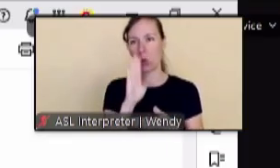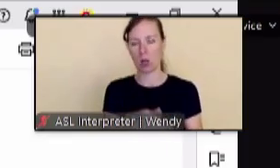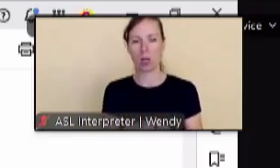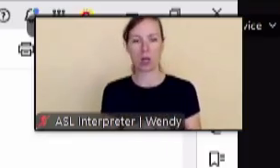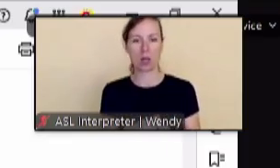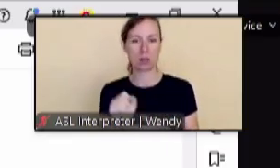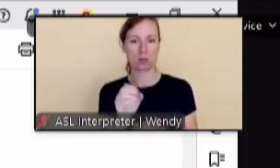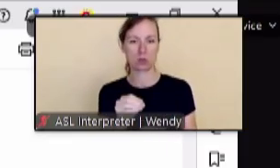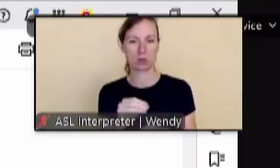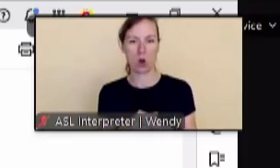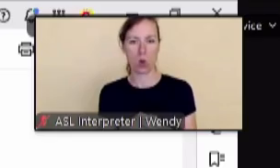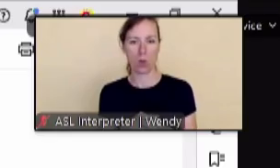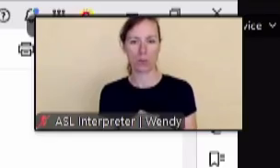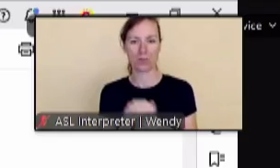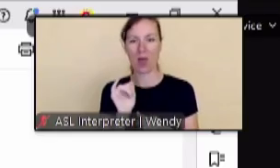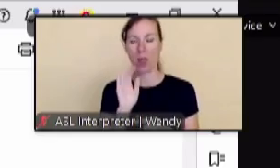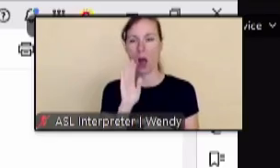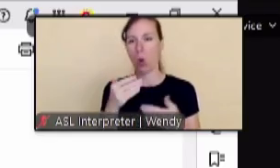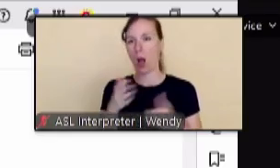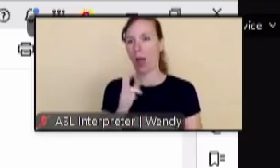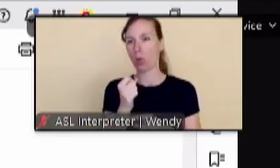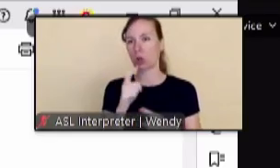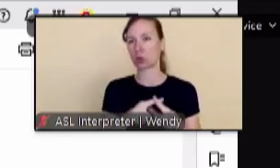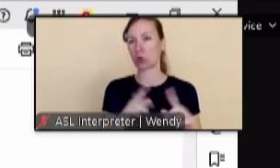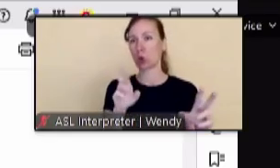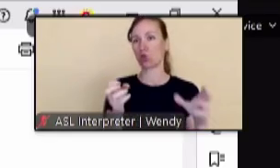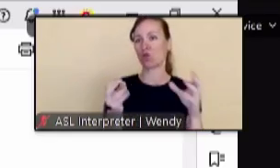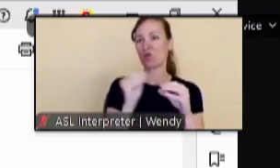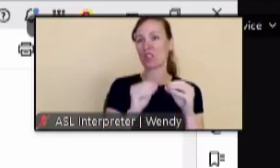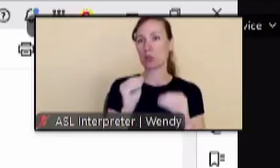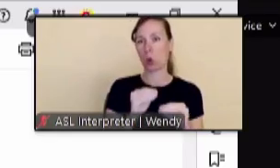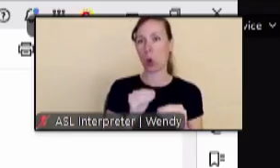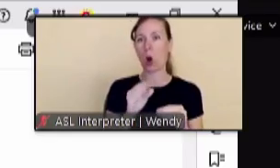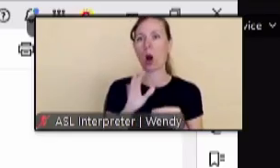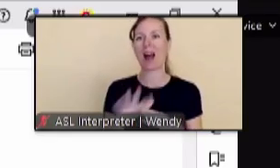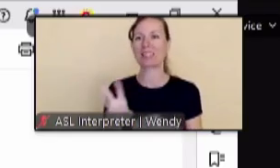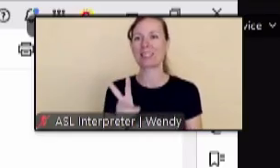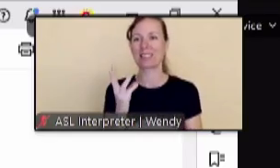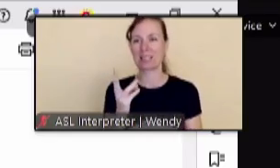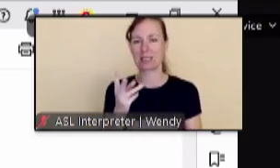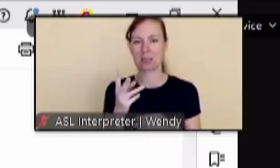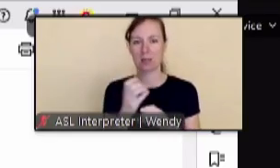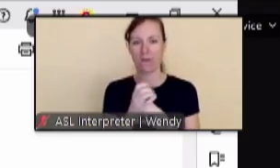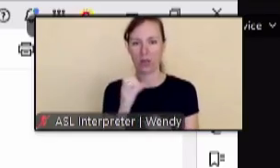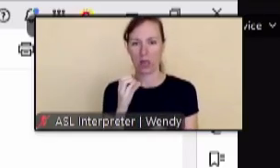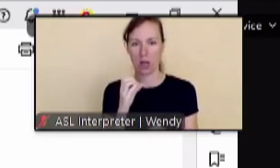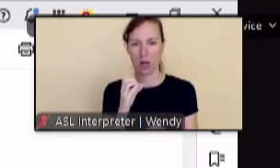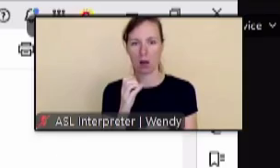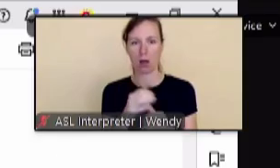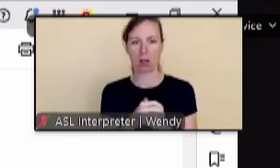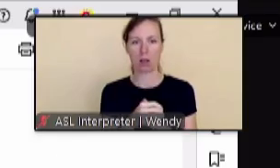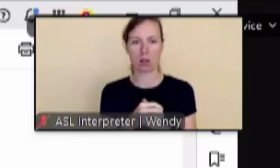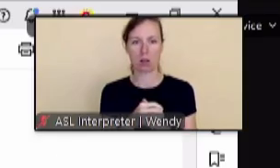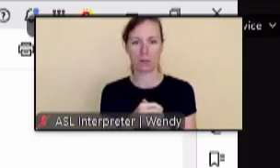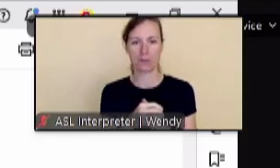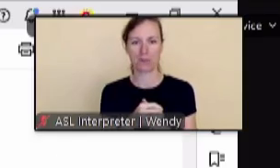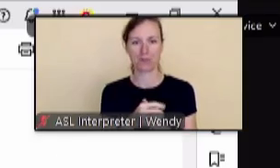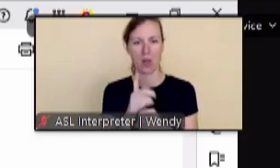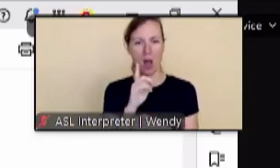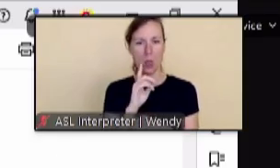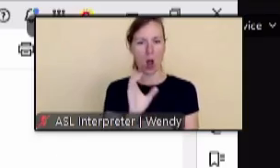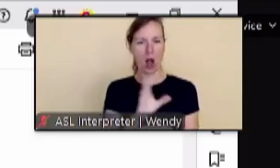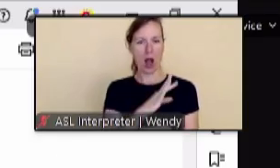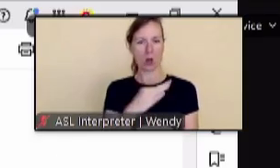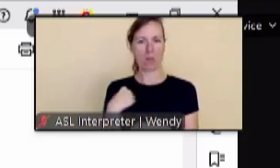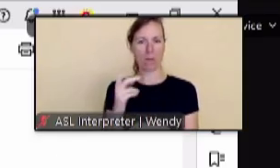was Councilmember Dalaker that raised questions during the police department's budget cycle or presentation,